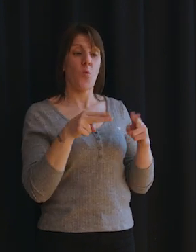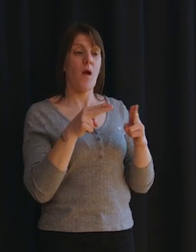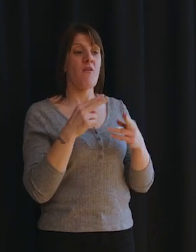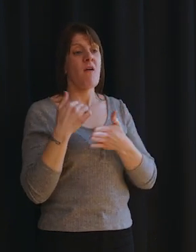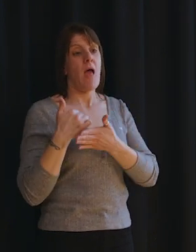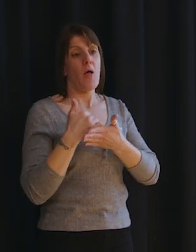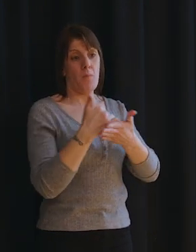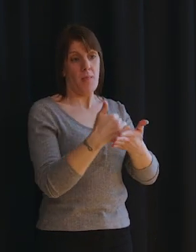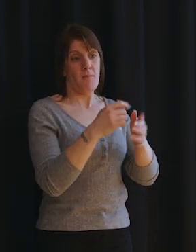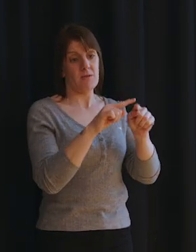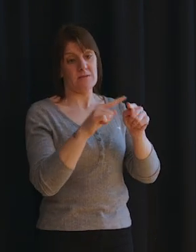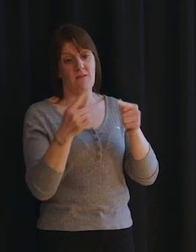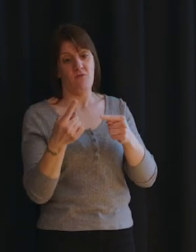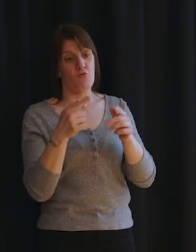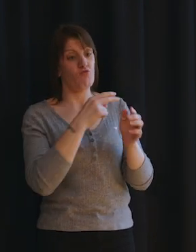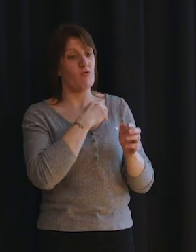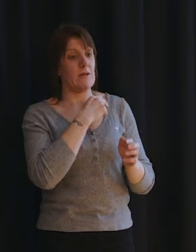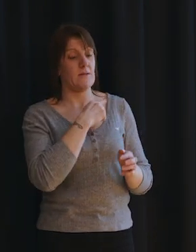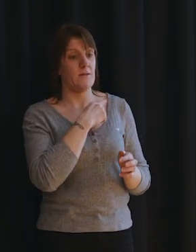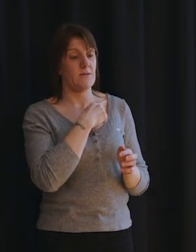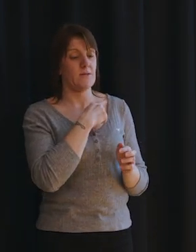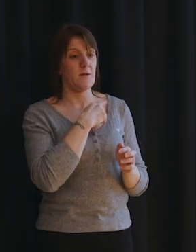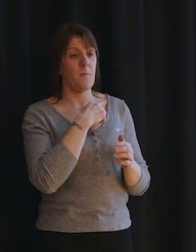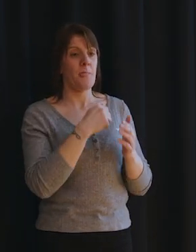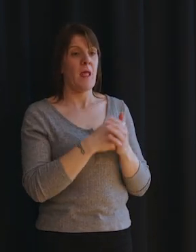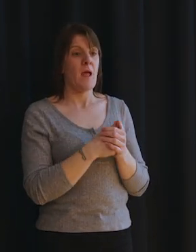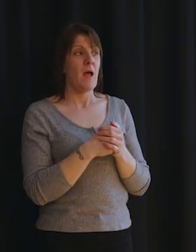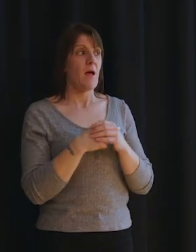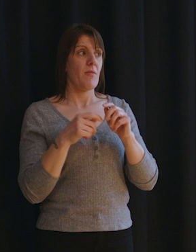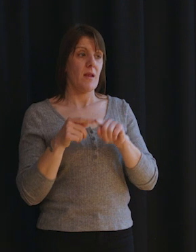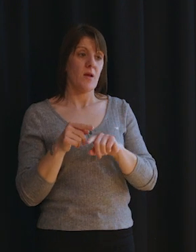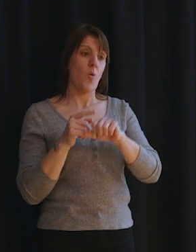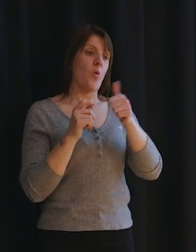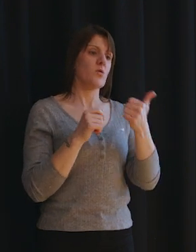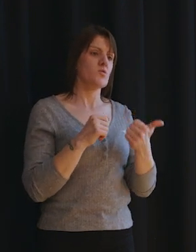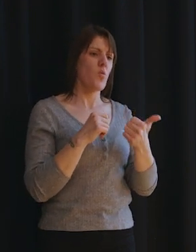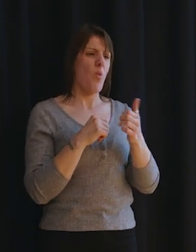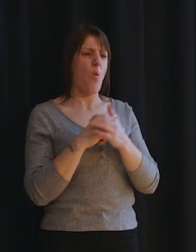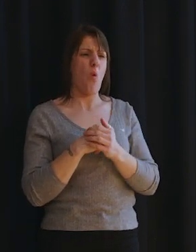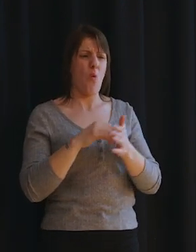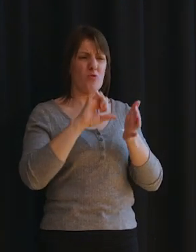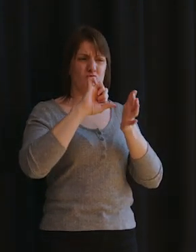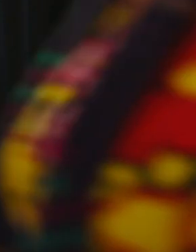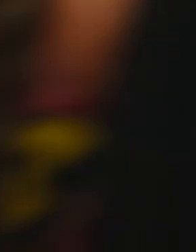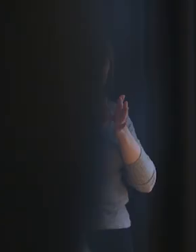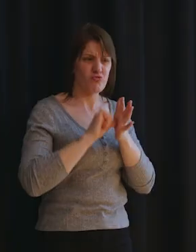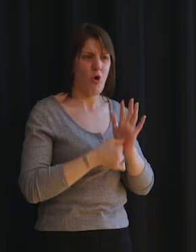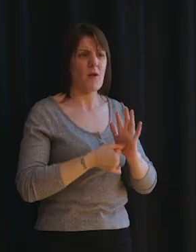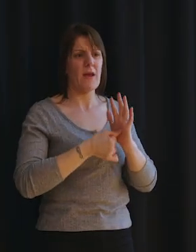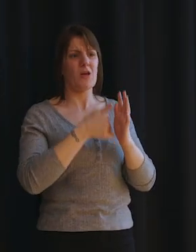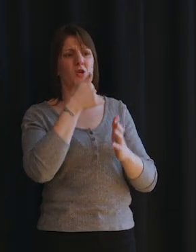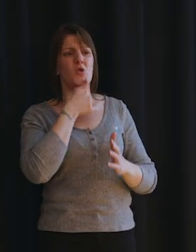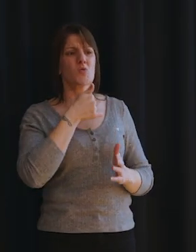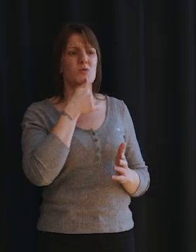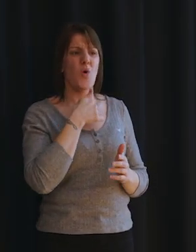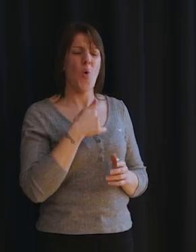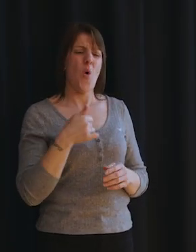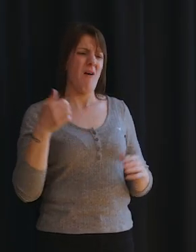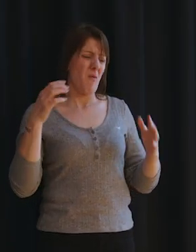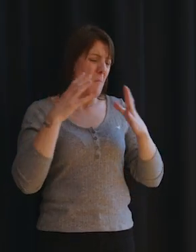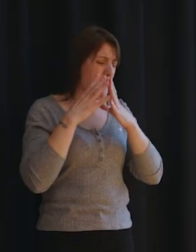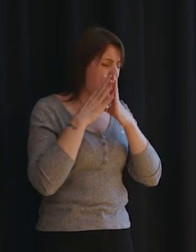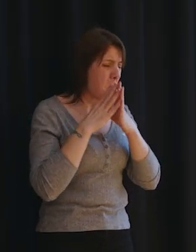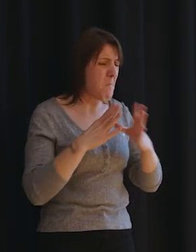one way or another. And then it moves kind of chronic dependence use, or kind of that problematic use where it's having a significant impact on